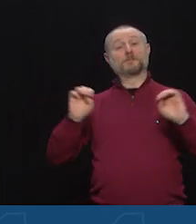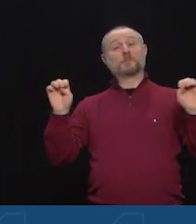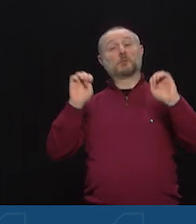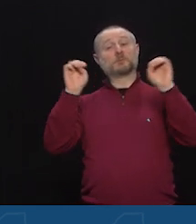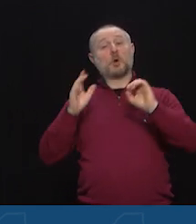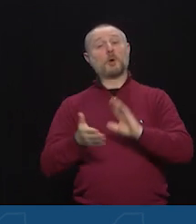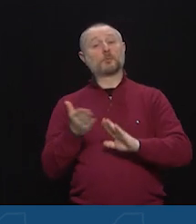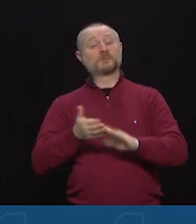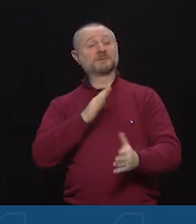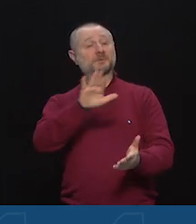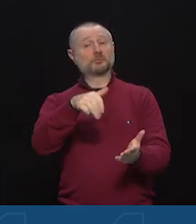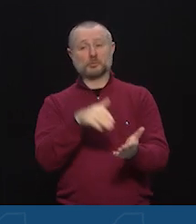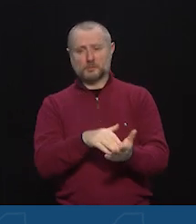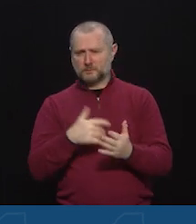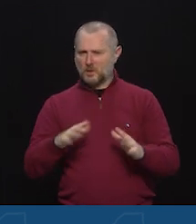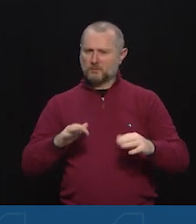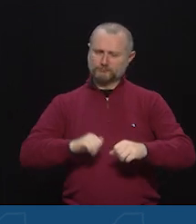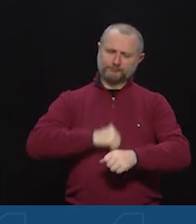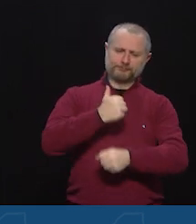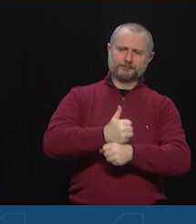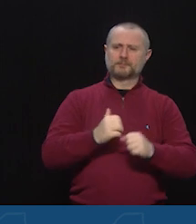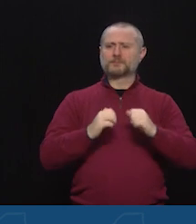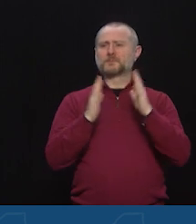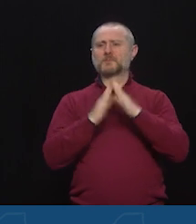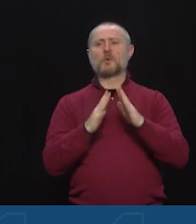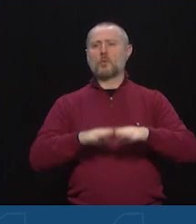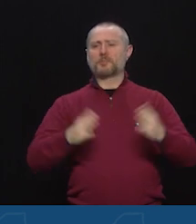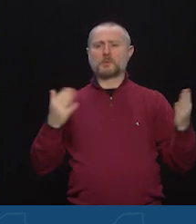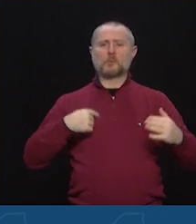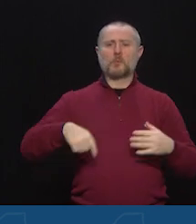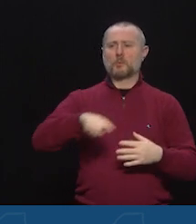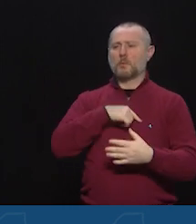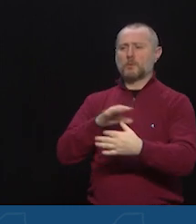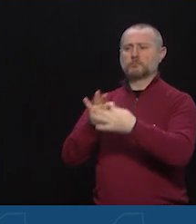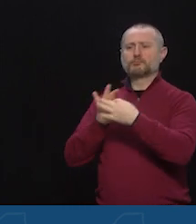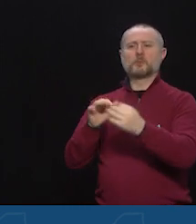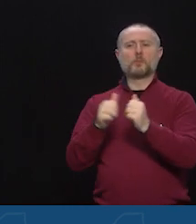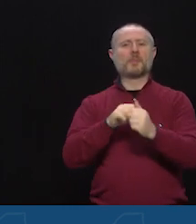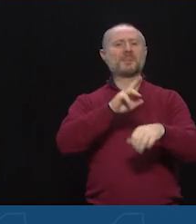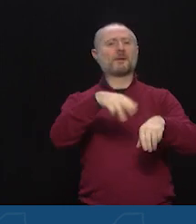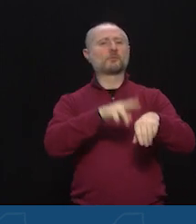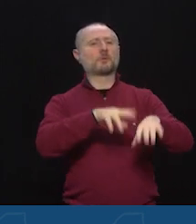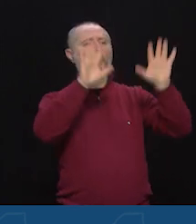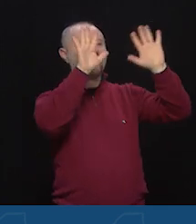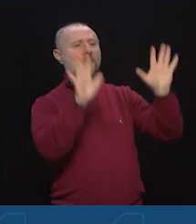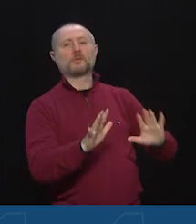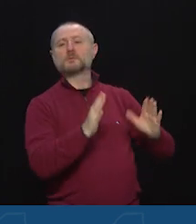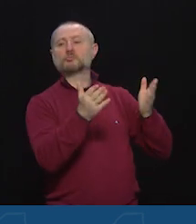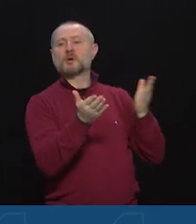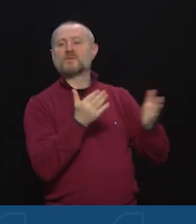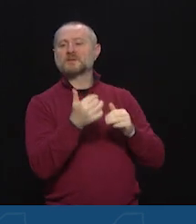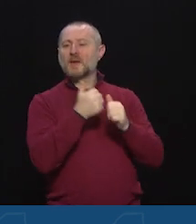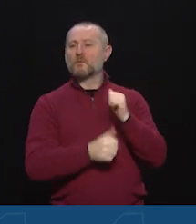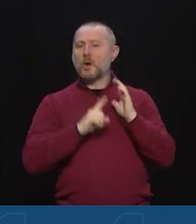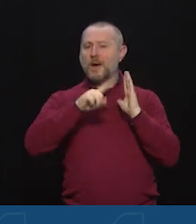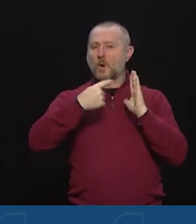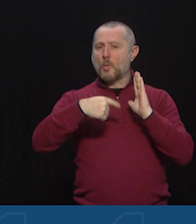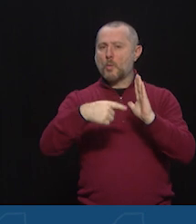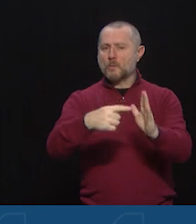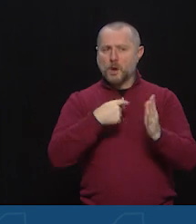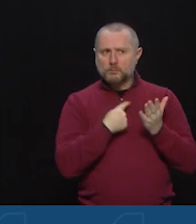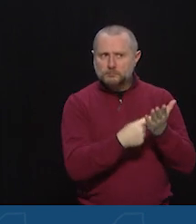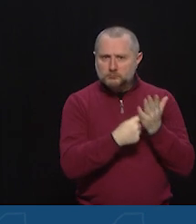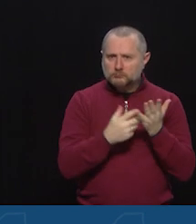is activated. We're engaged with the National Weather Service on a near hourly basis at this point, and with all of our partner